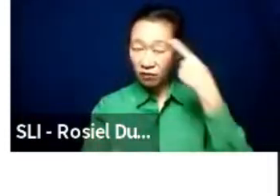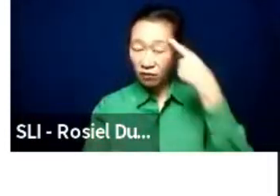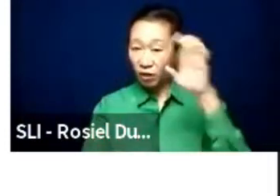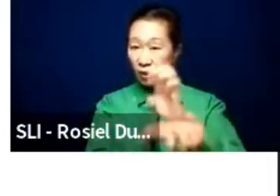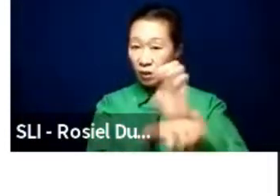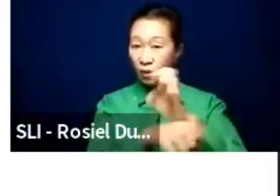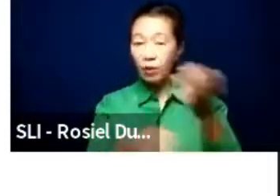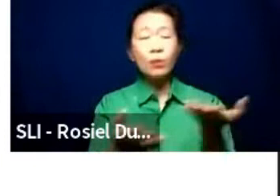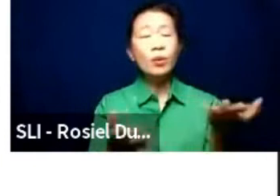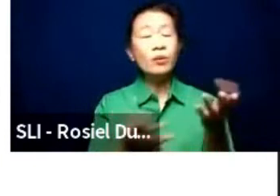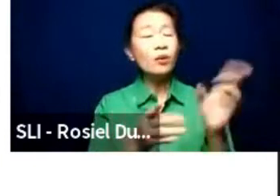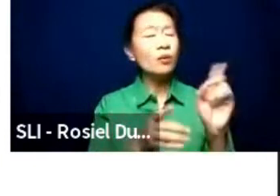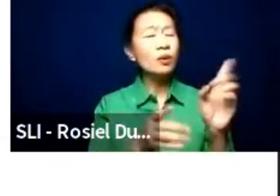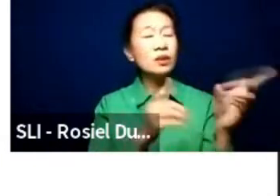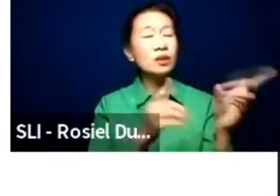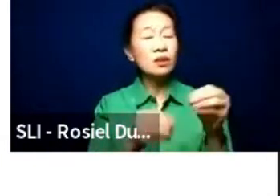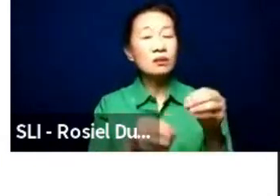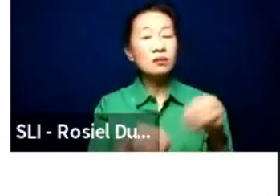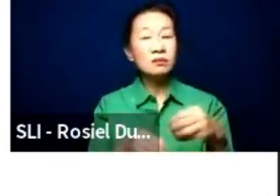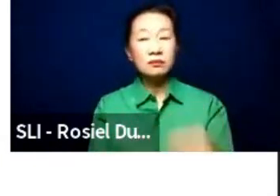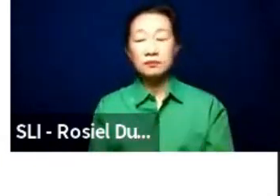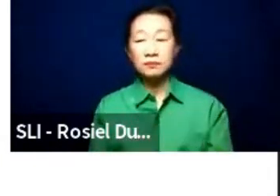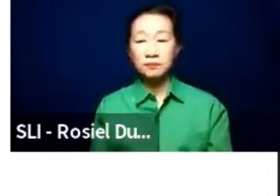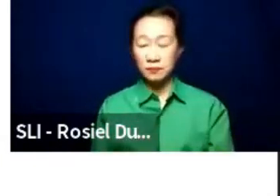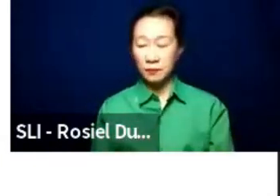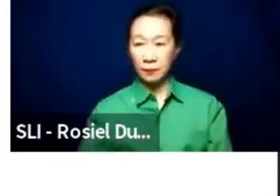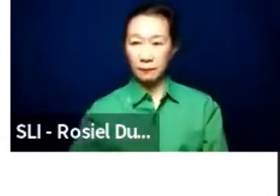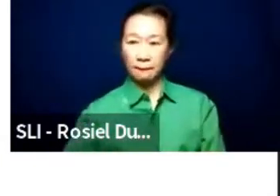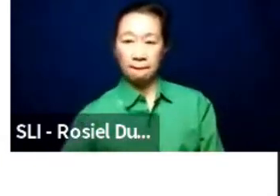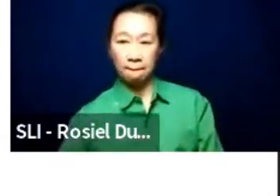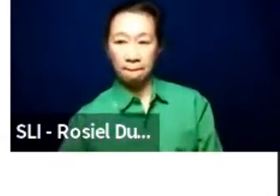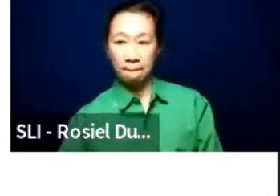Where ang ginagawa nila doon, they provide the